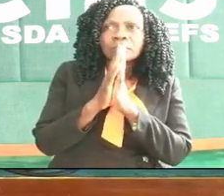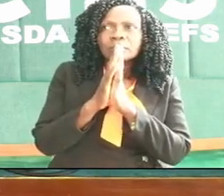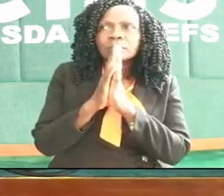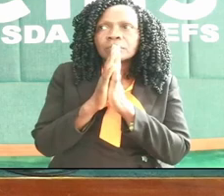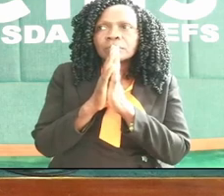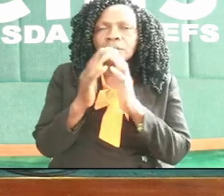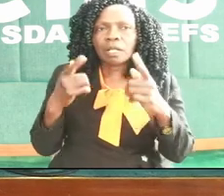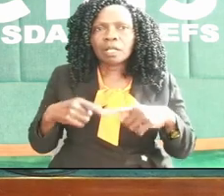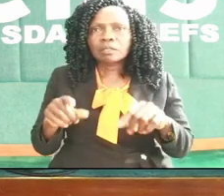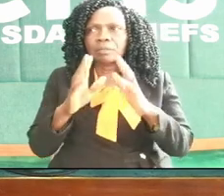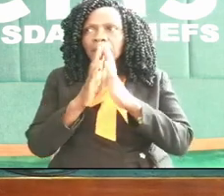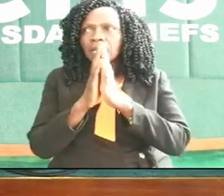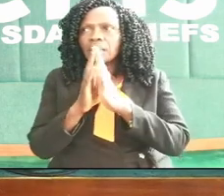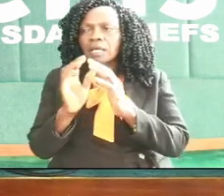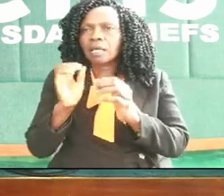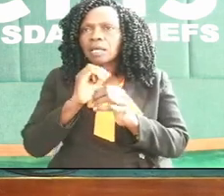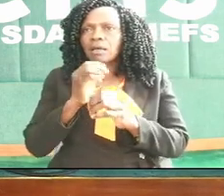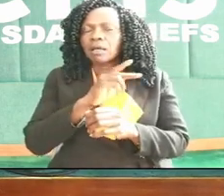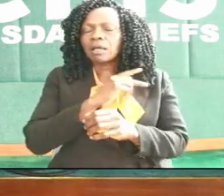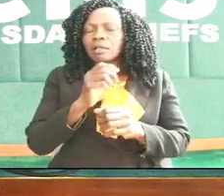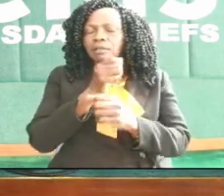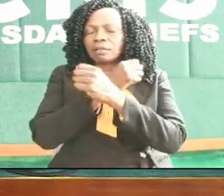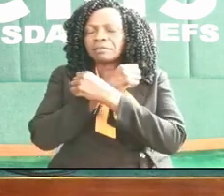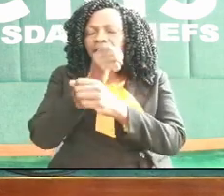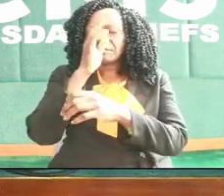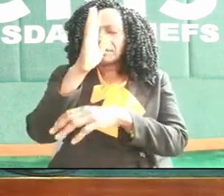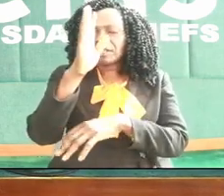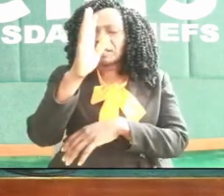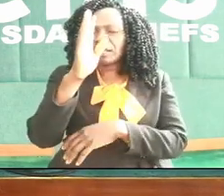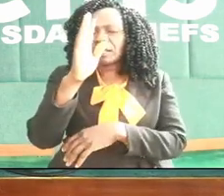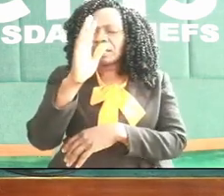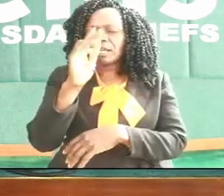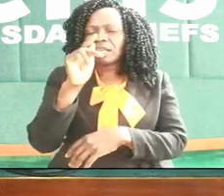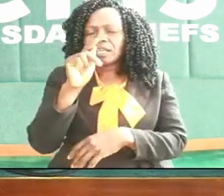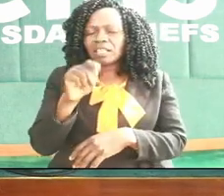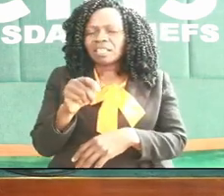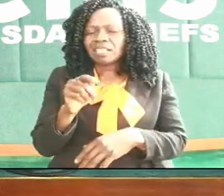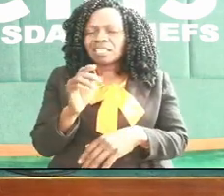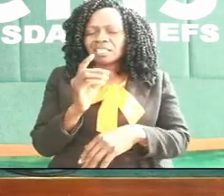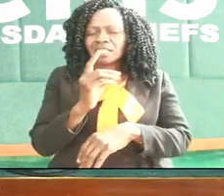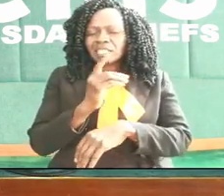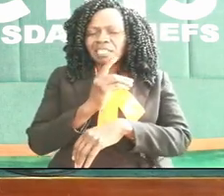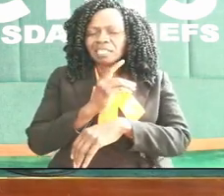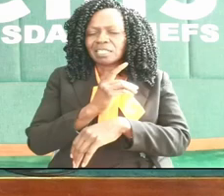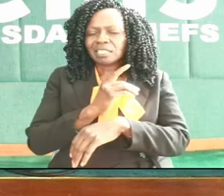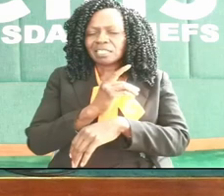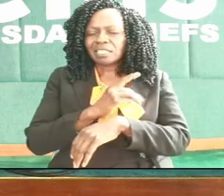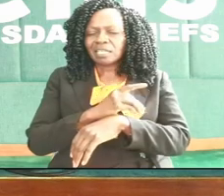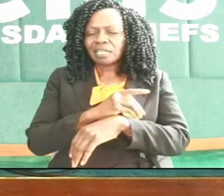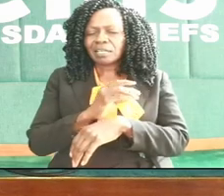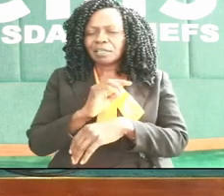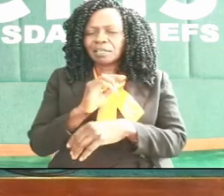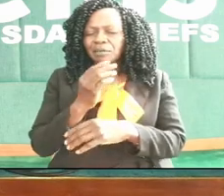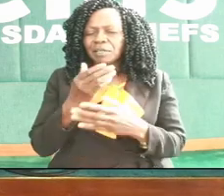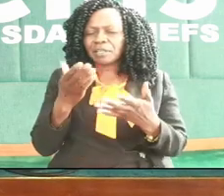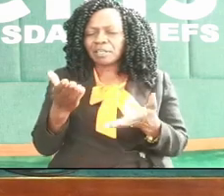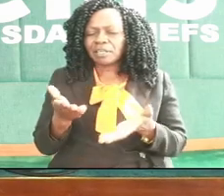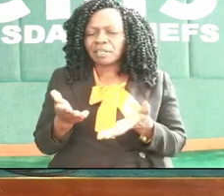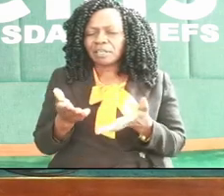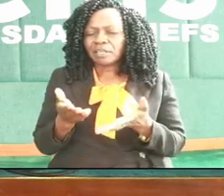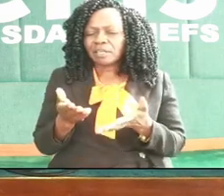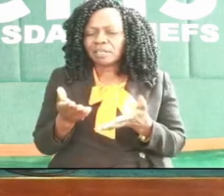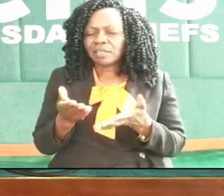Let's pray. Our kind and loving Father, please may you help us. As we're starting the children's